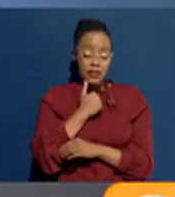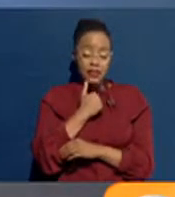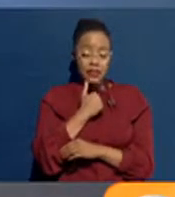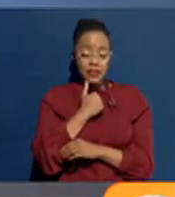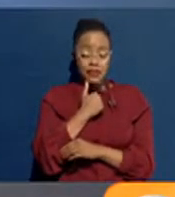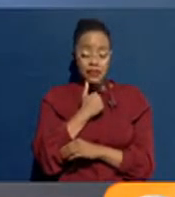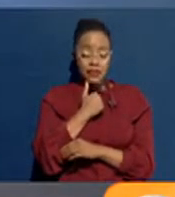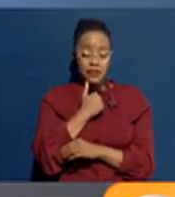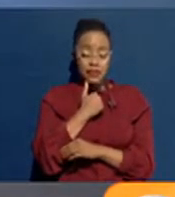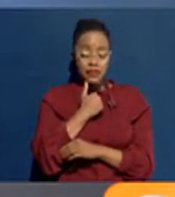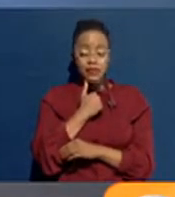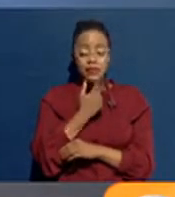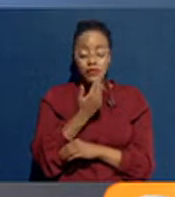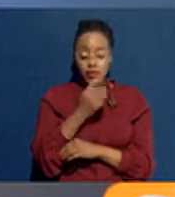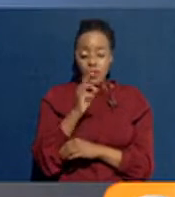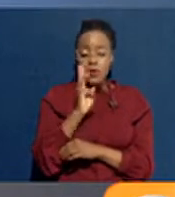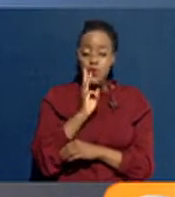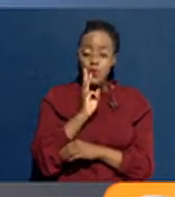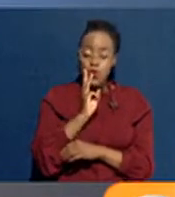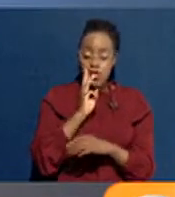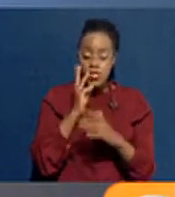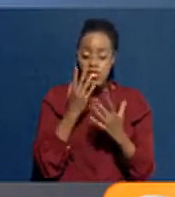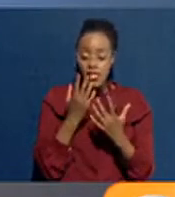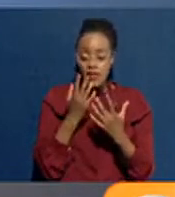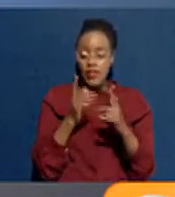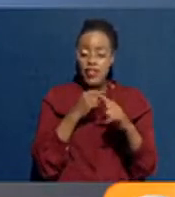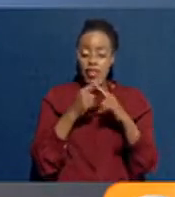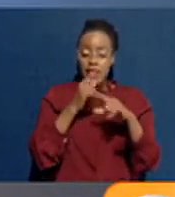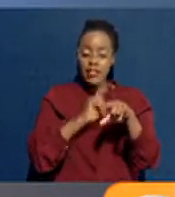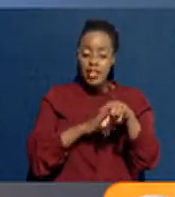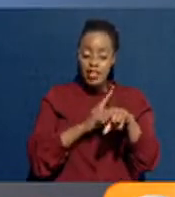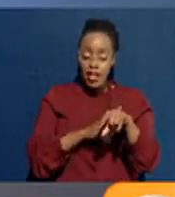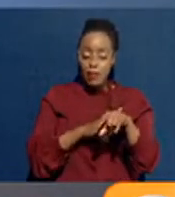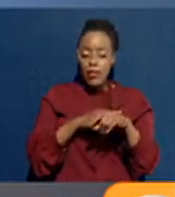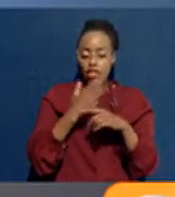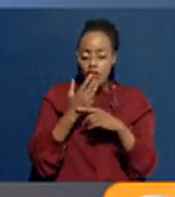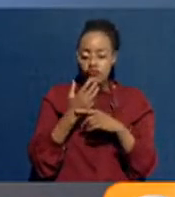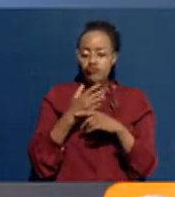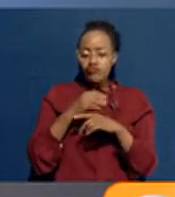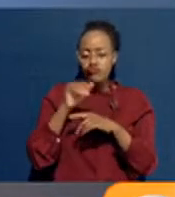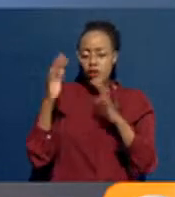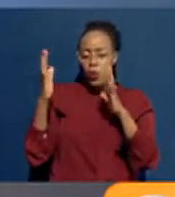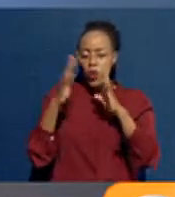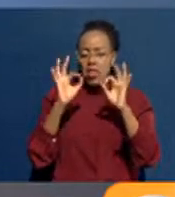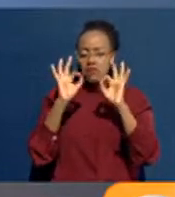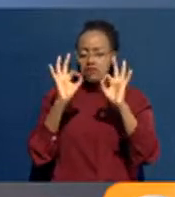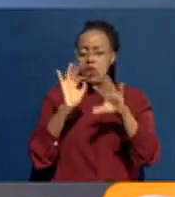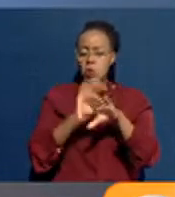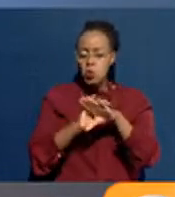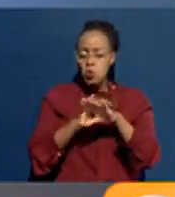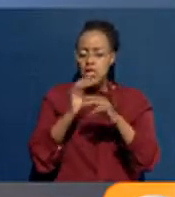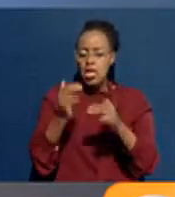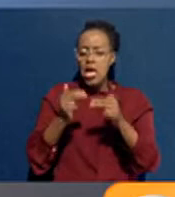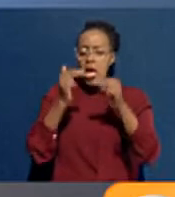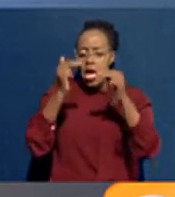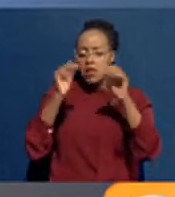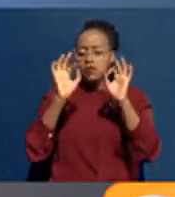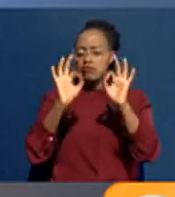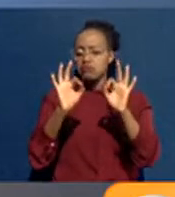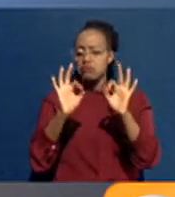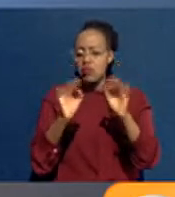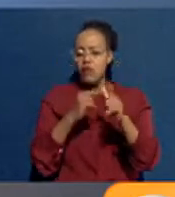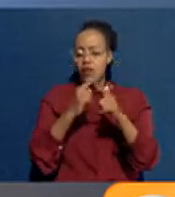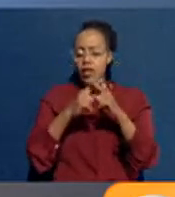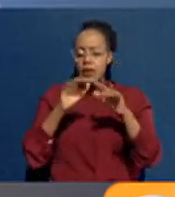Since they are moist, when the temperatures are good enough or high enough, they